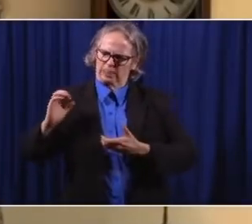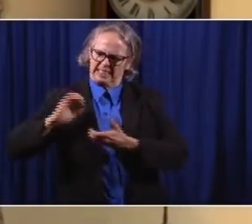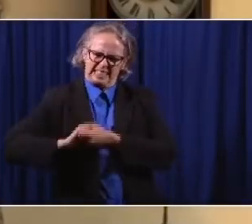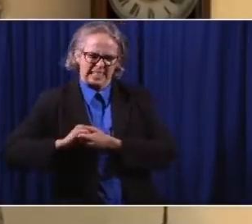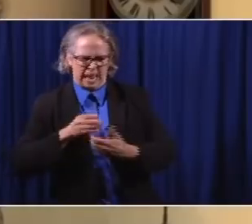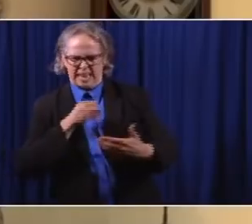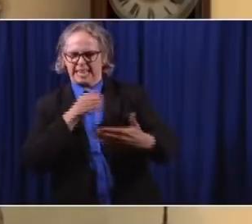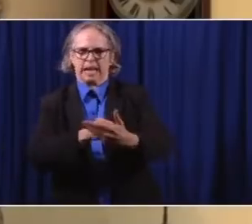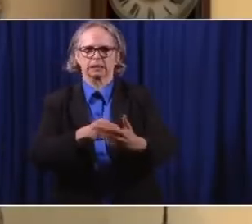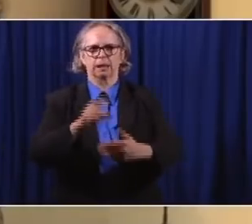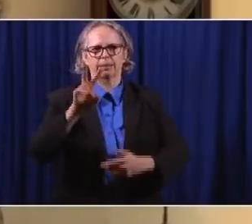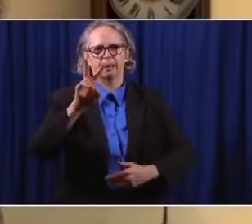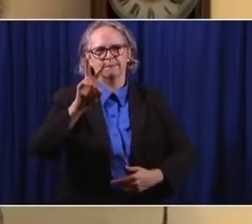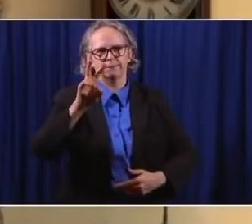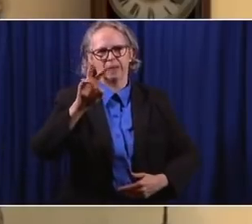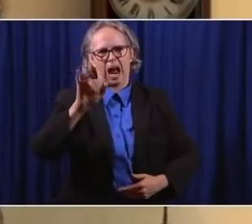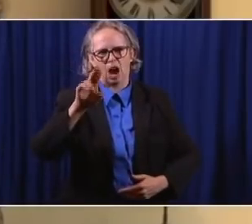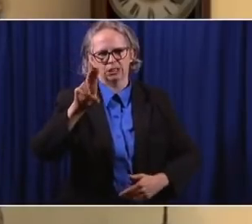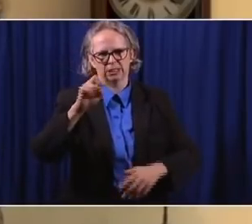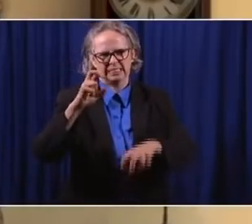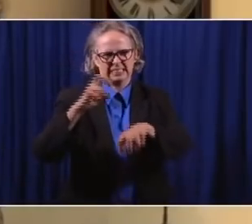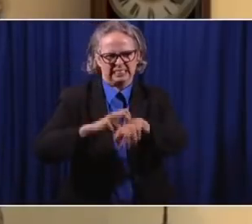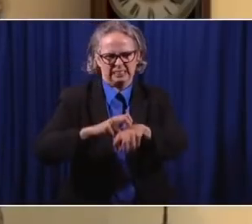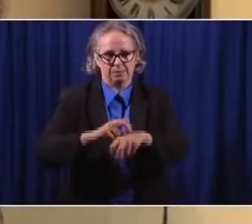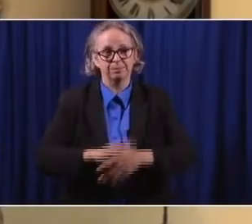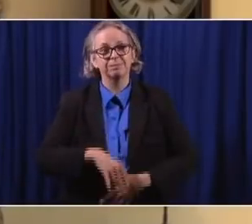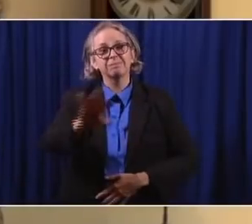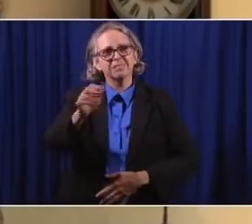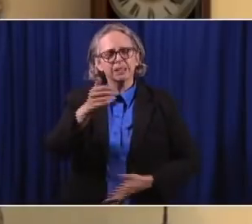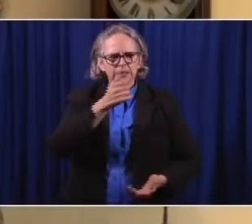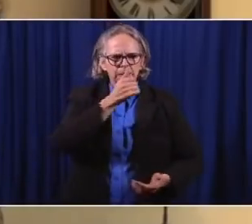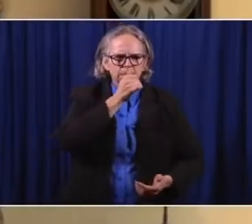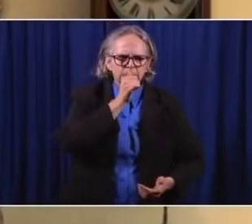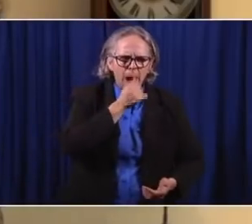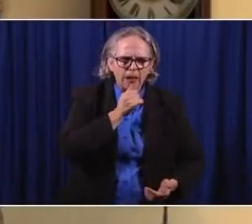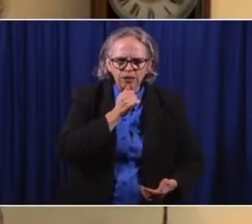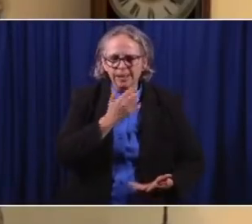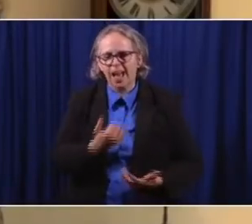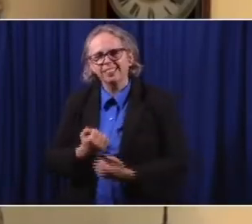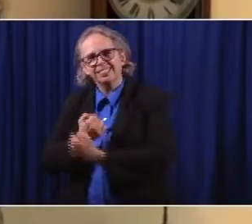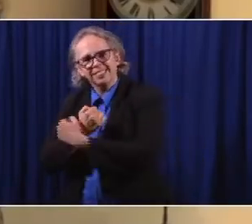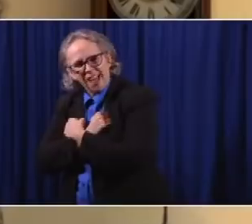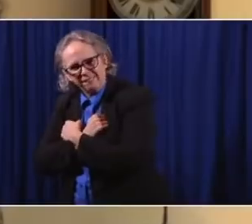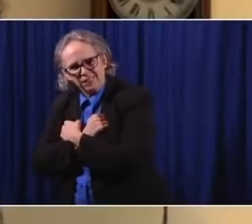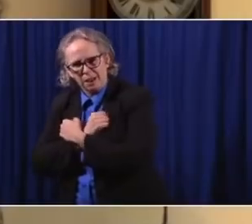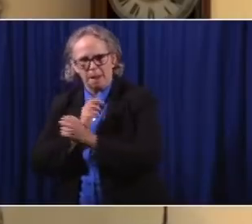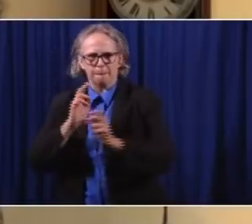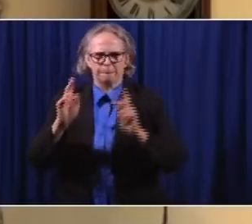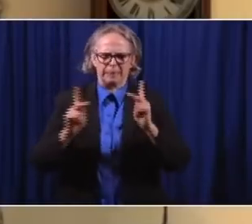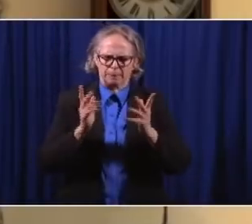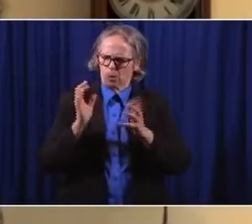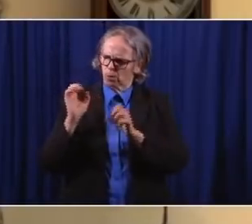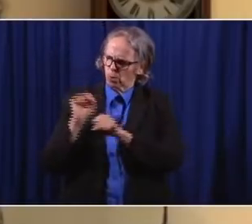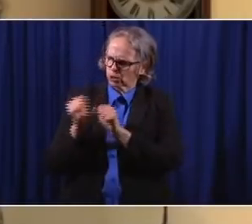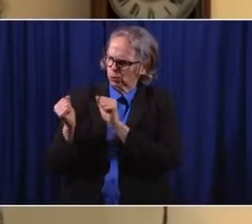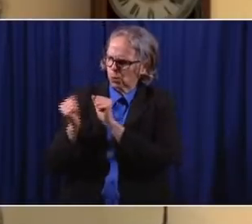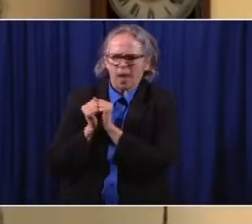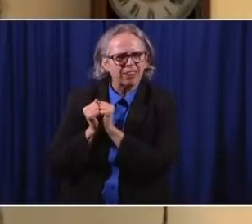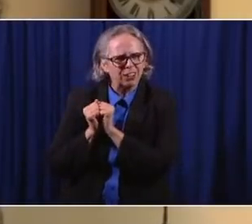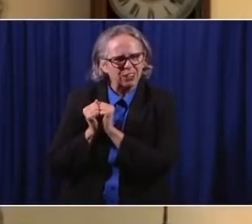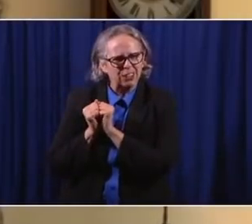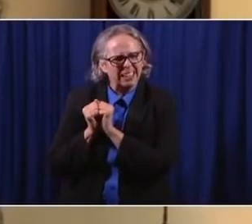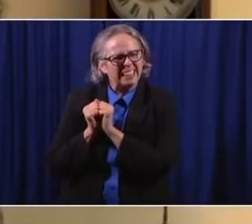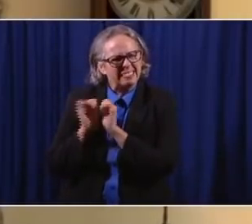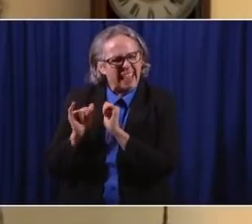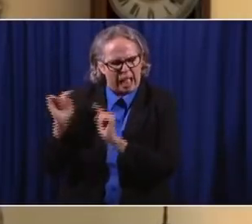intolerance and love and people trying to work together, I think is important. I think it's